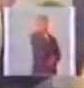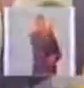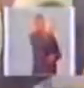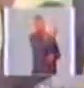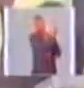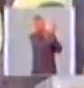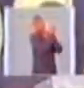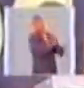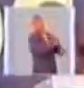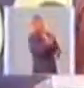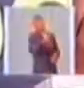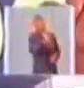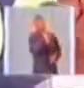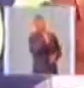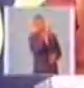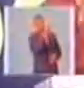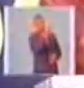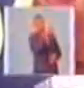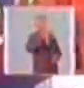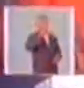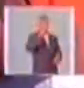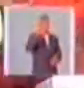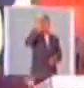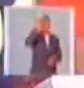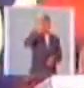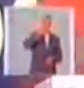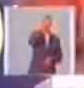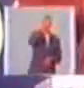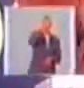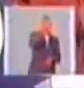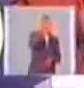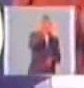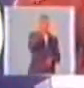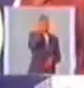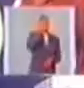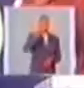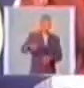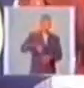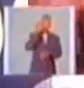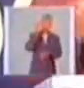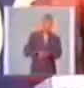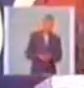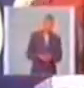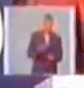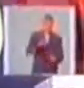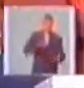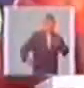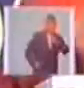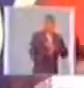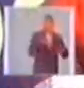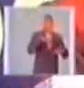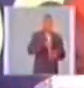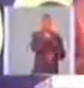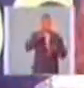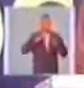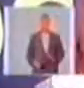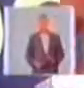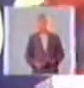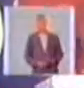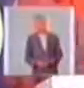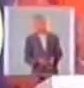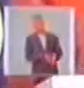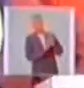busan konton chimo. You shall know the truth and the truth shall set you free. For 23 years in a bell already years of Christo, mean tia tight that.